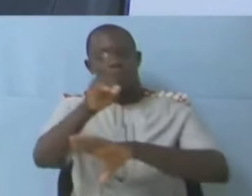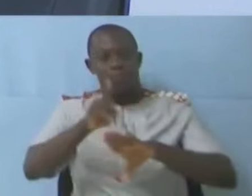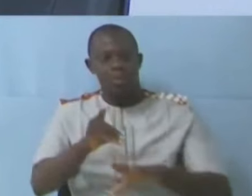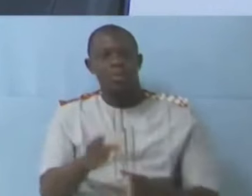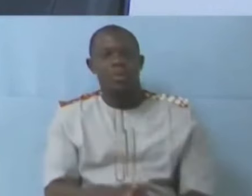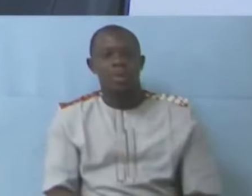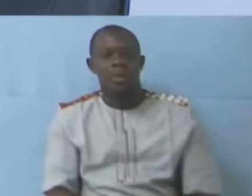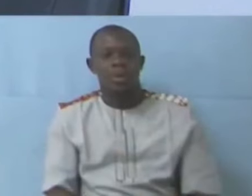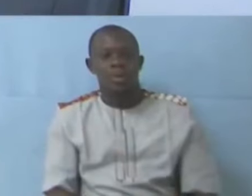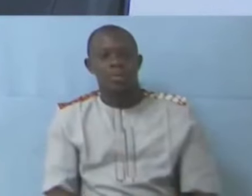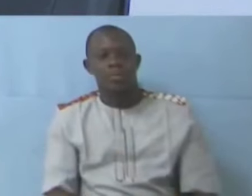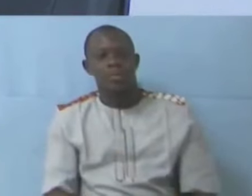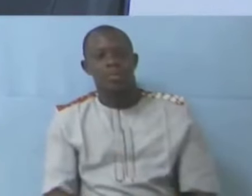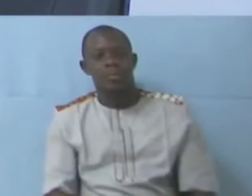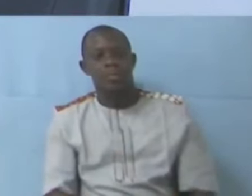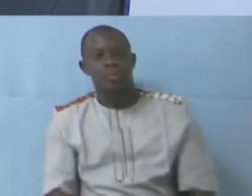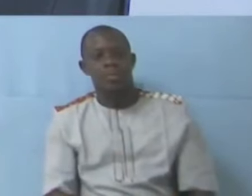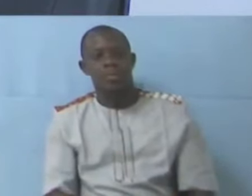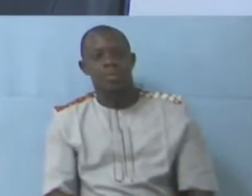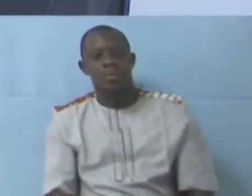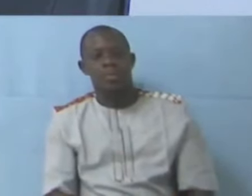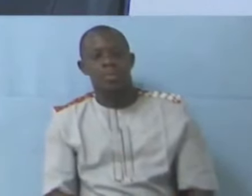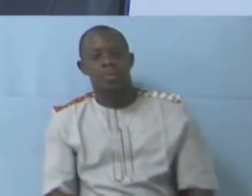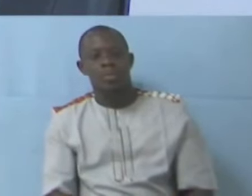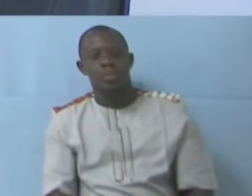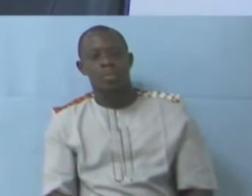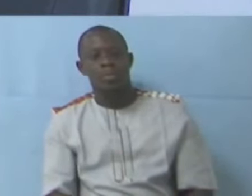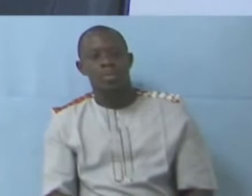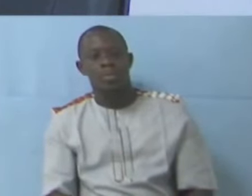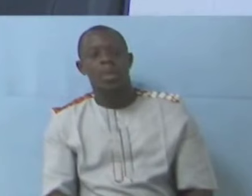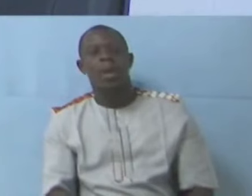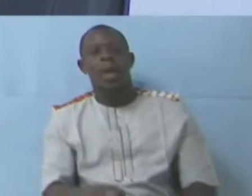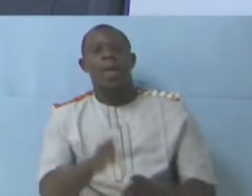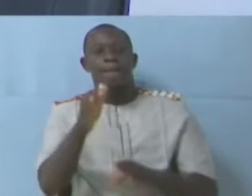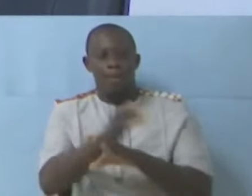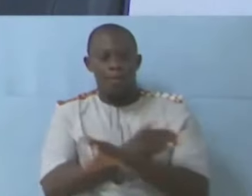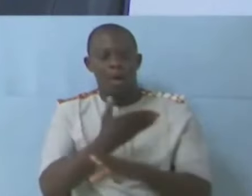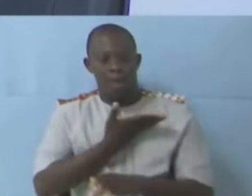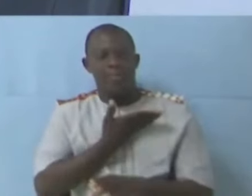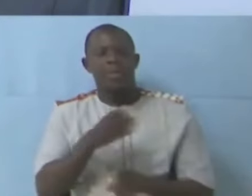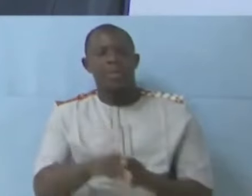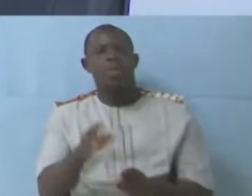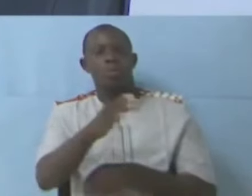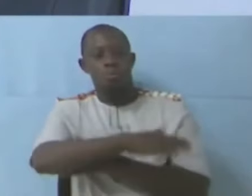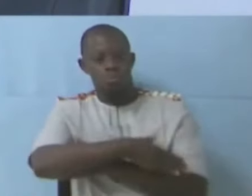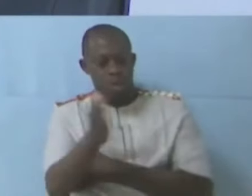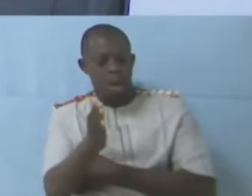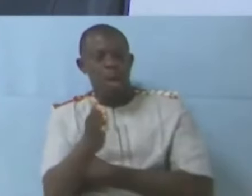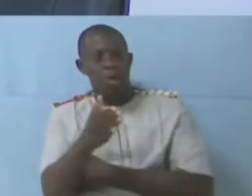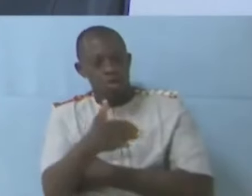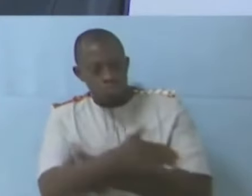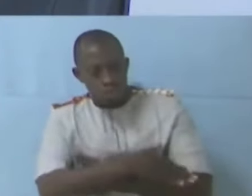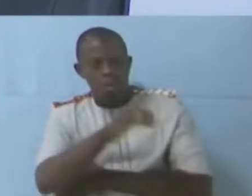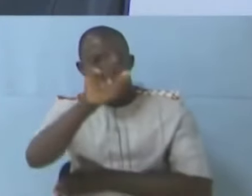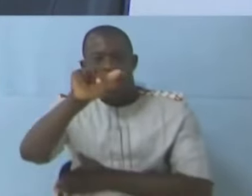bunta ñu don tej sane yuhuma pour ma def dara pour ibi bunta man ci la daw jeli moto. Then sane called me because